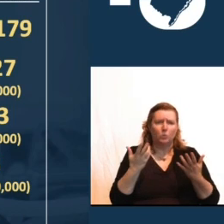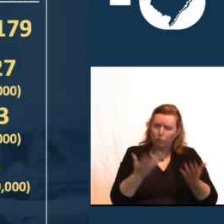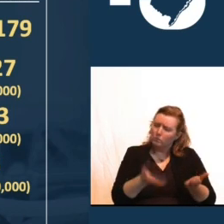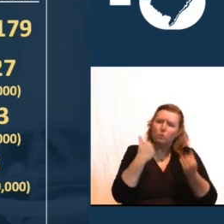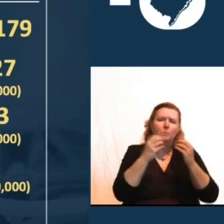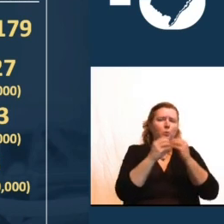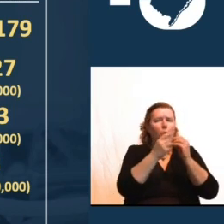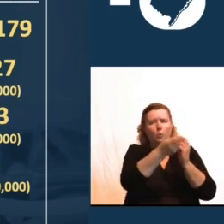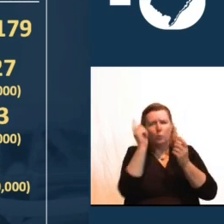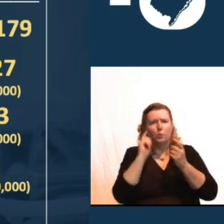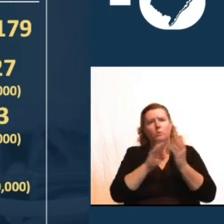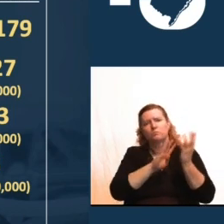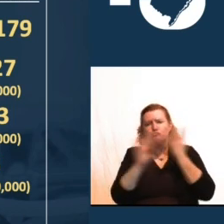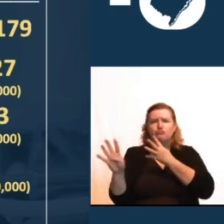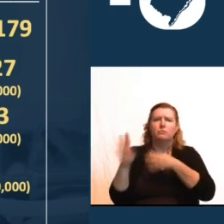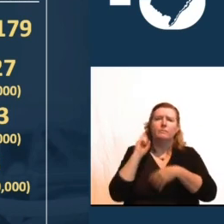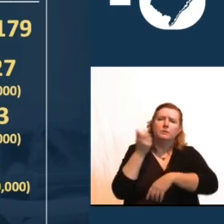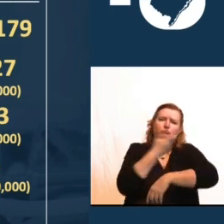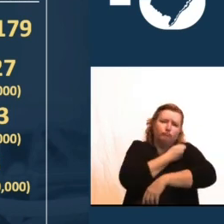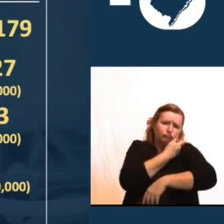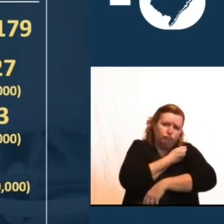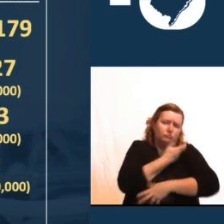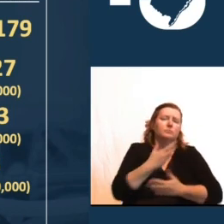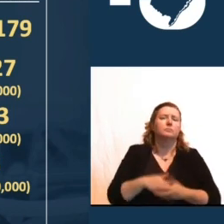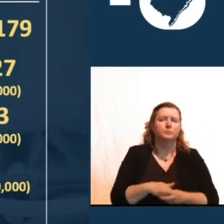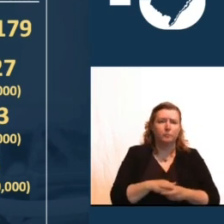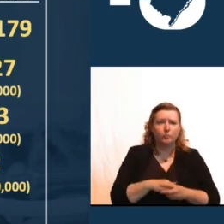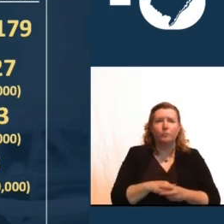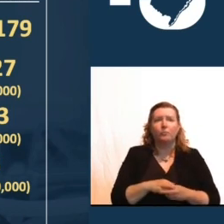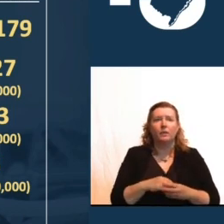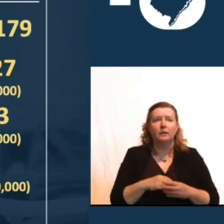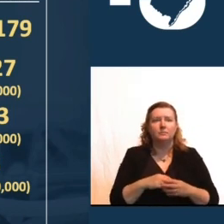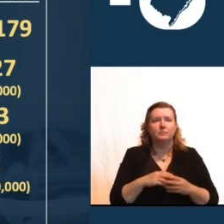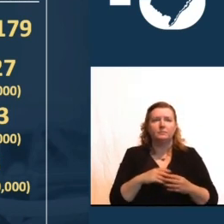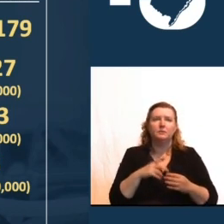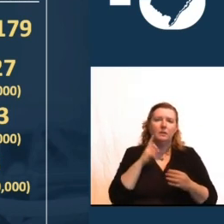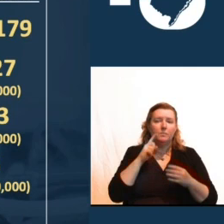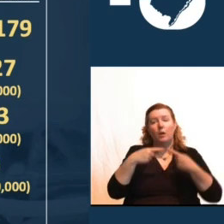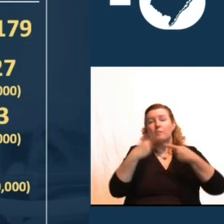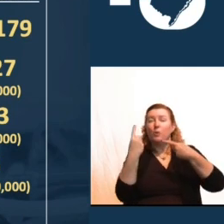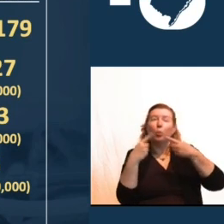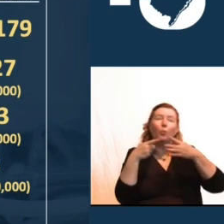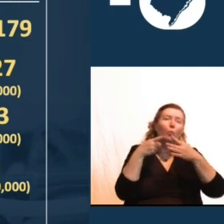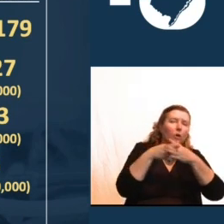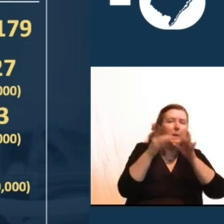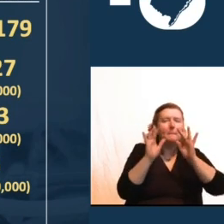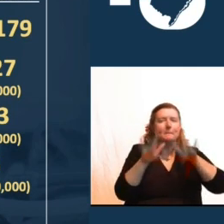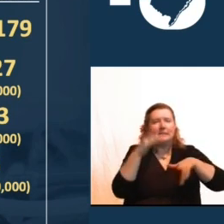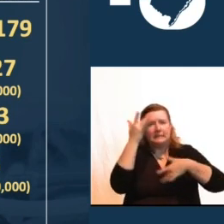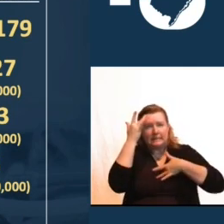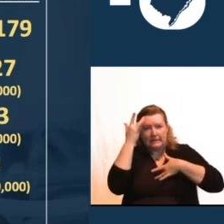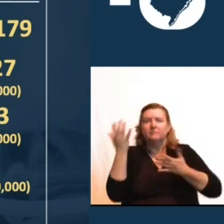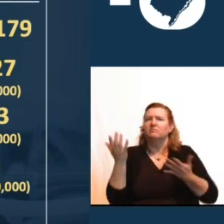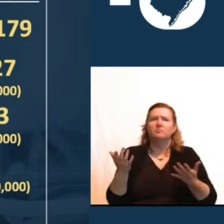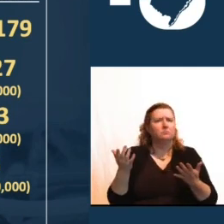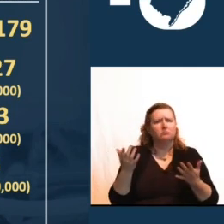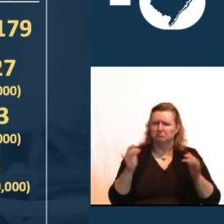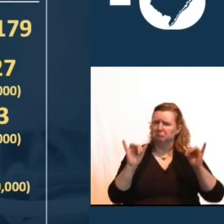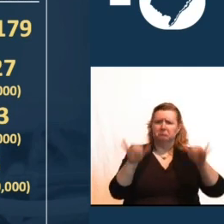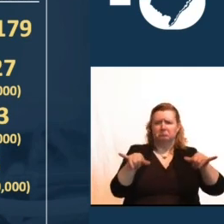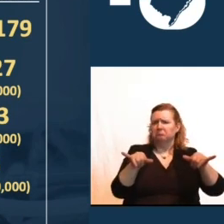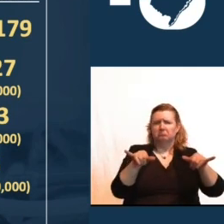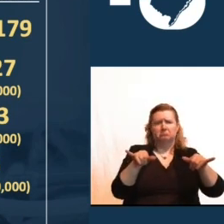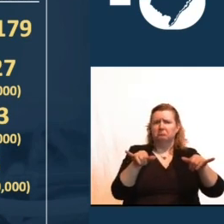changes nothing of what we've been saying over the past 8 months that we've been bringing you this data. Getting vaccinated and